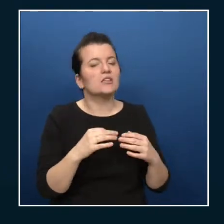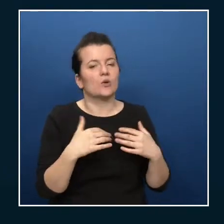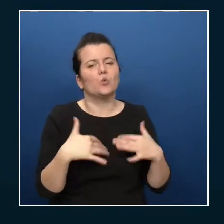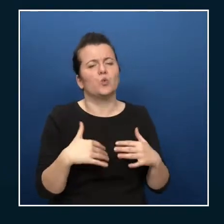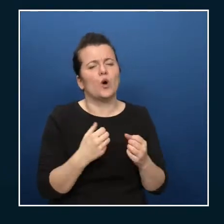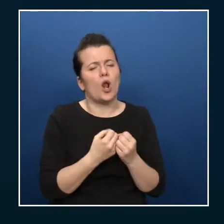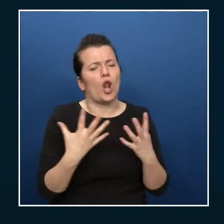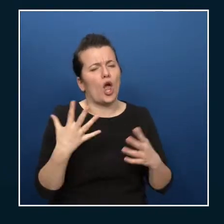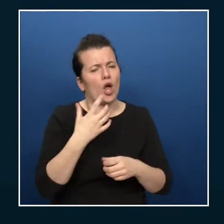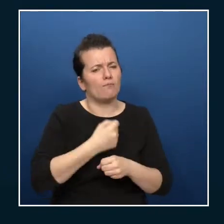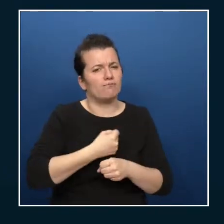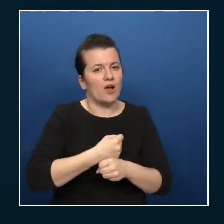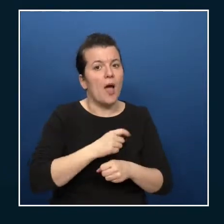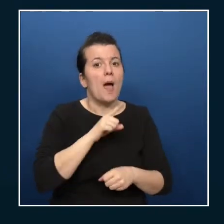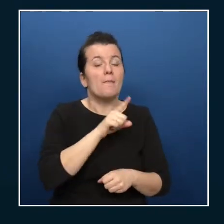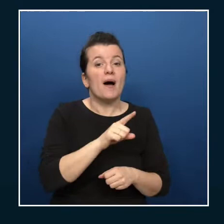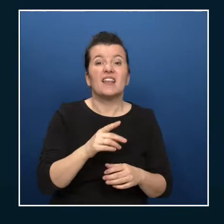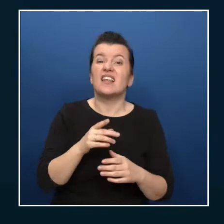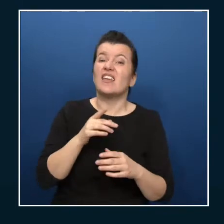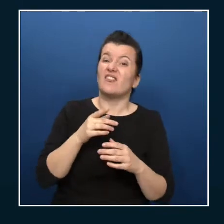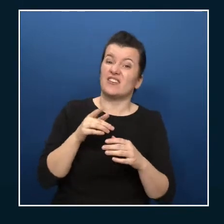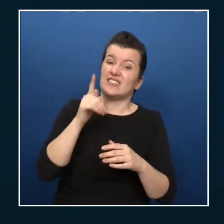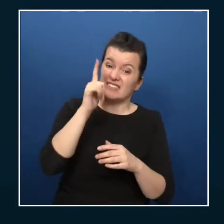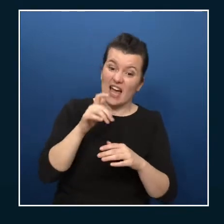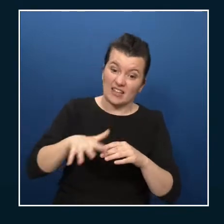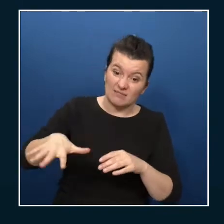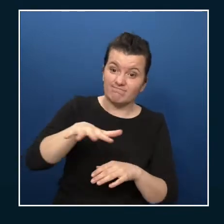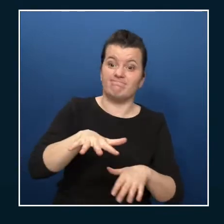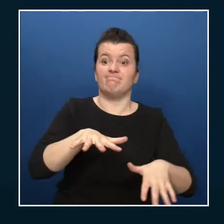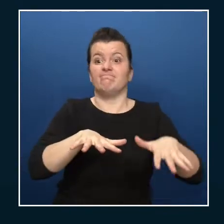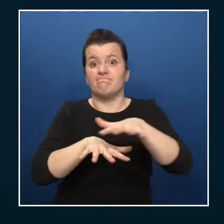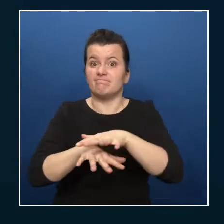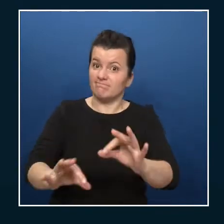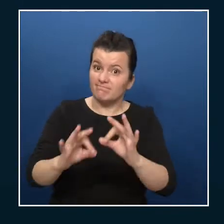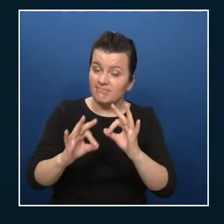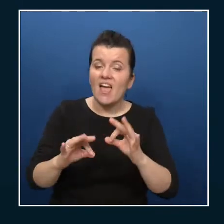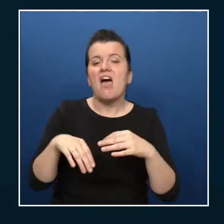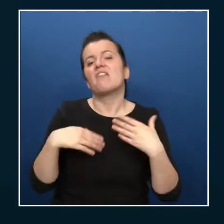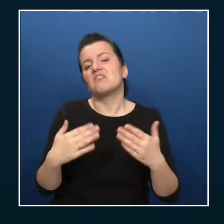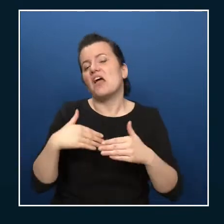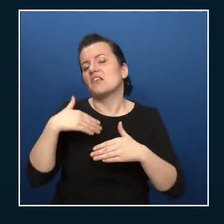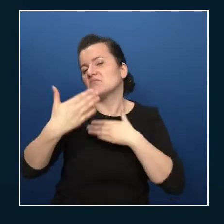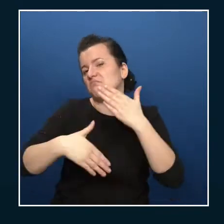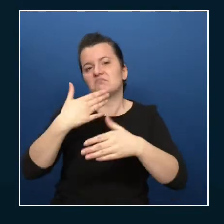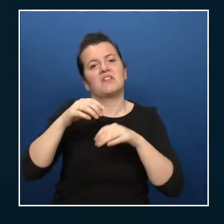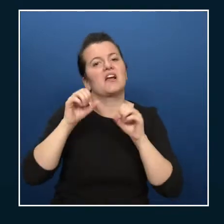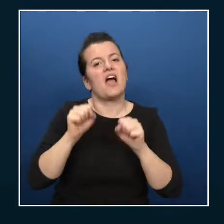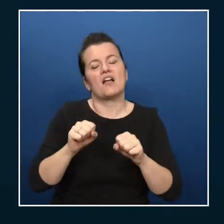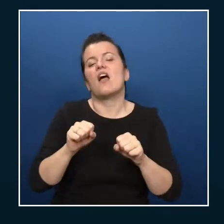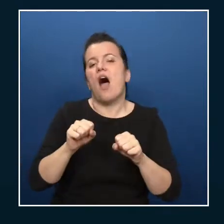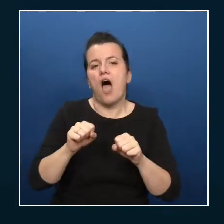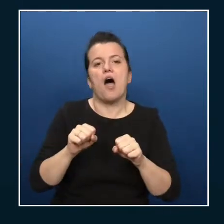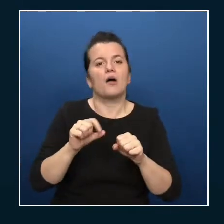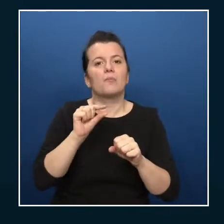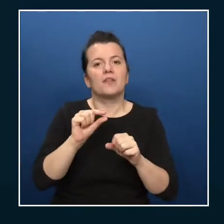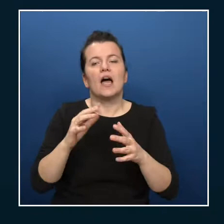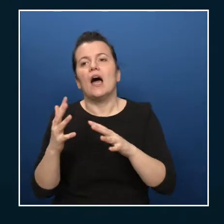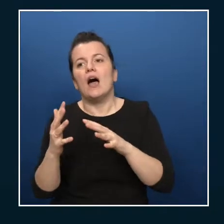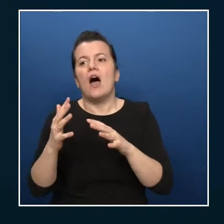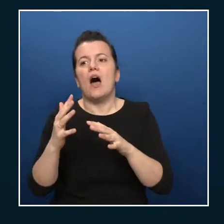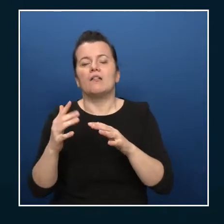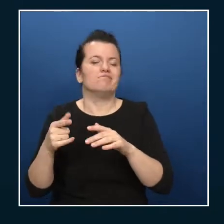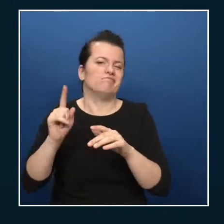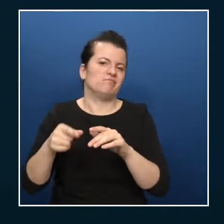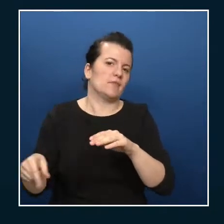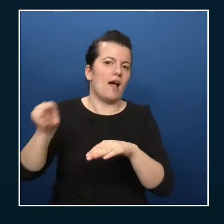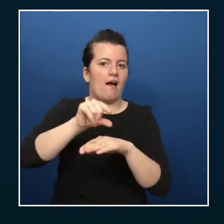always deviate, so to say, during your deployments. Like, hey, we didn't think about this. Okay, how are we going